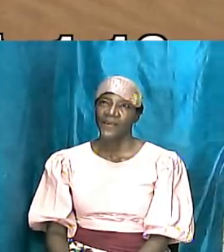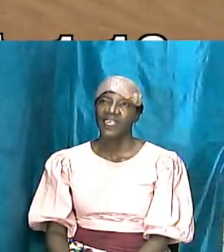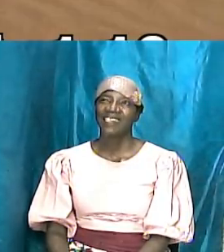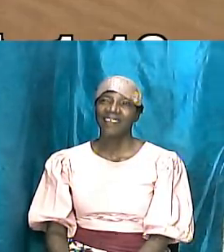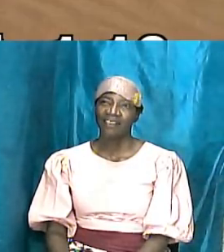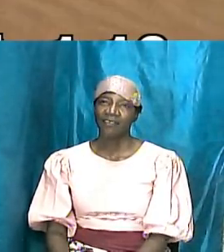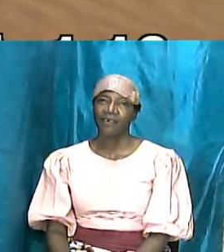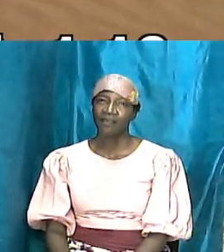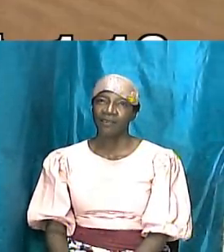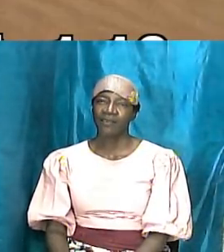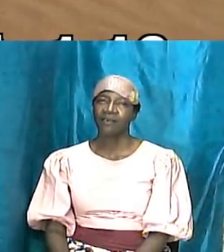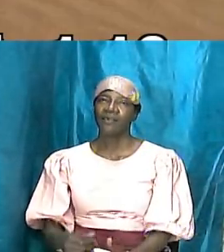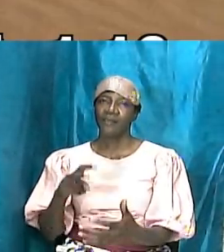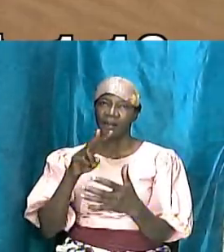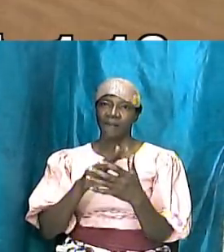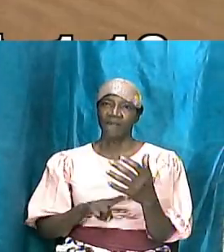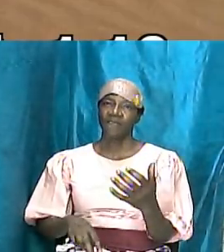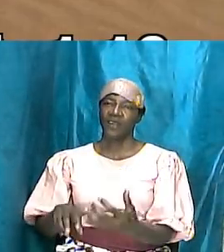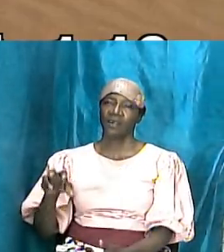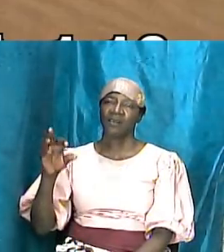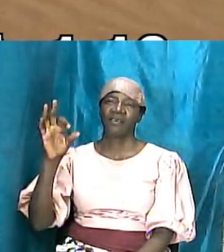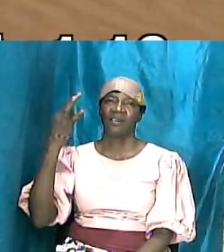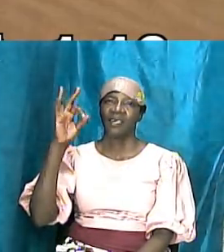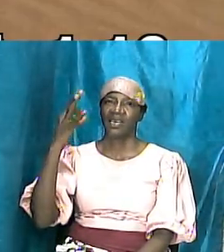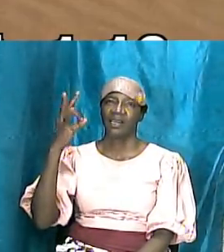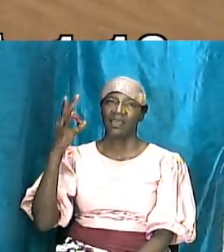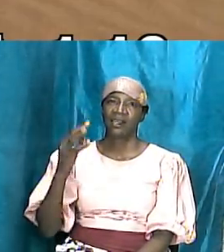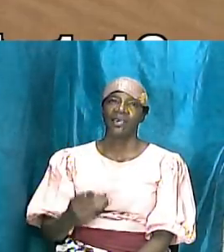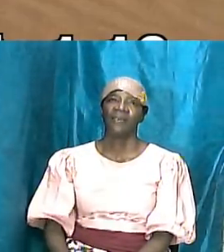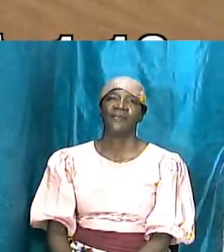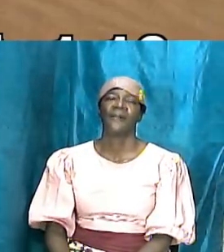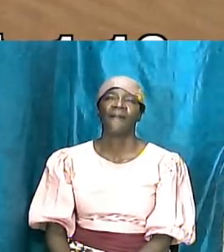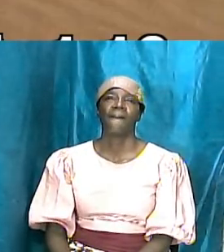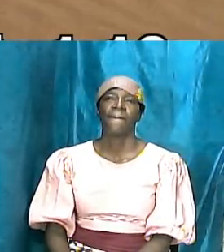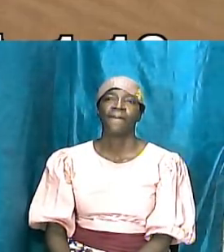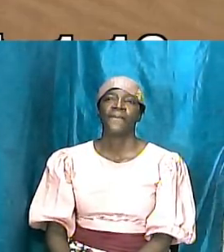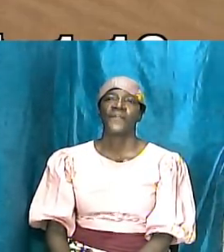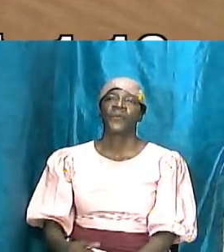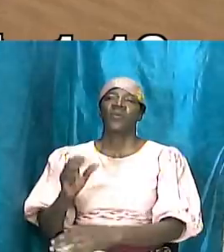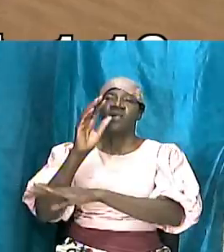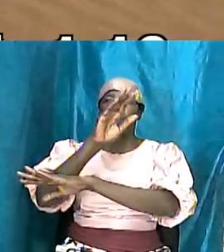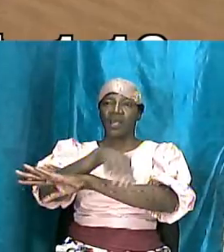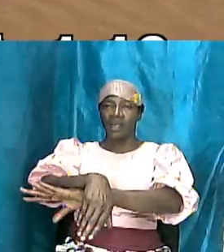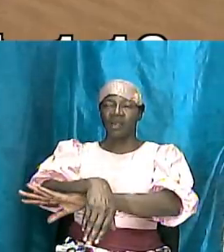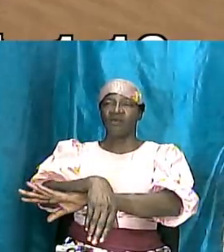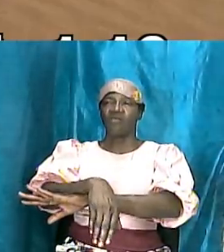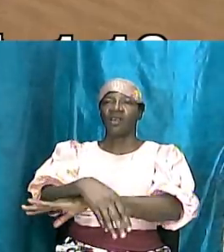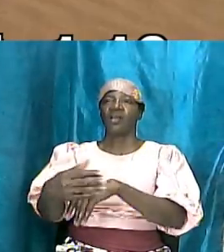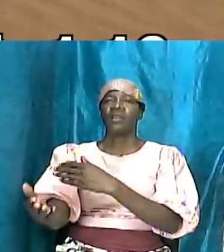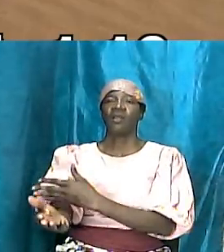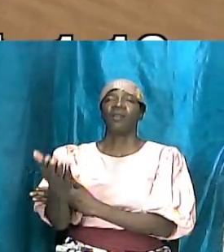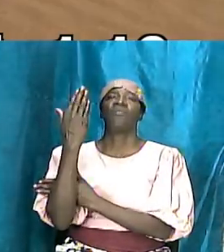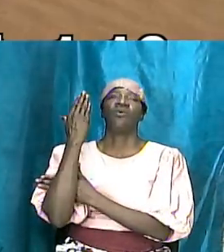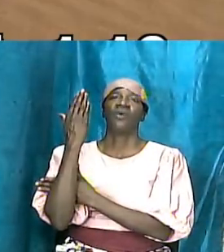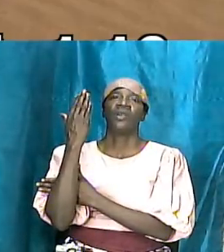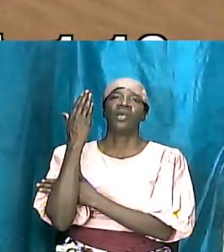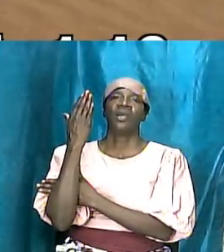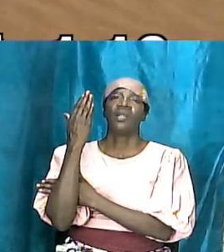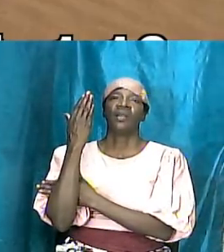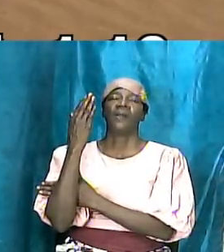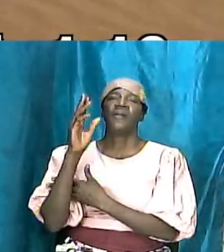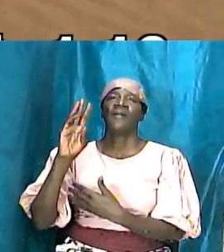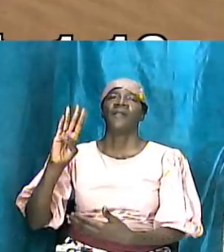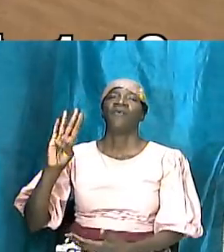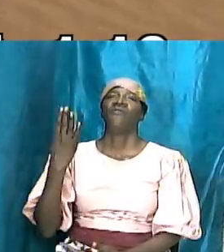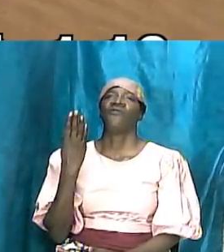19, we said it again, the fourth time, the evening and the morning were the